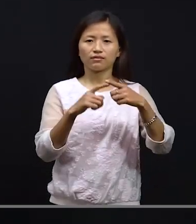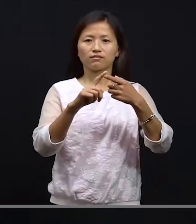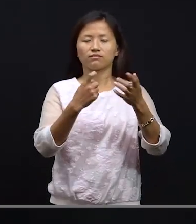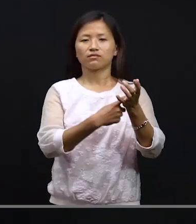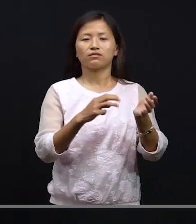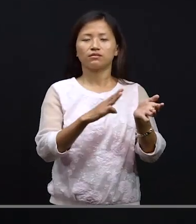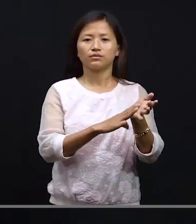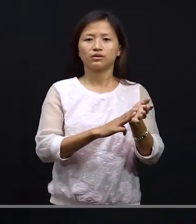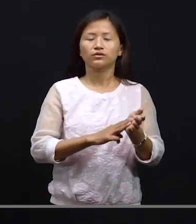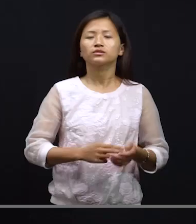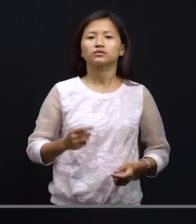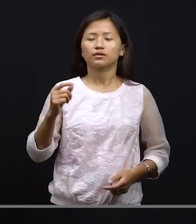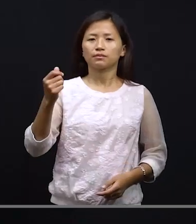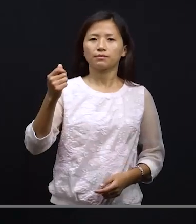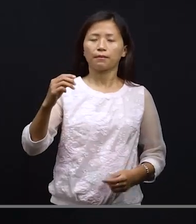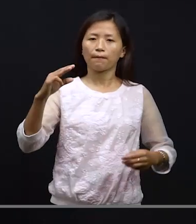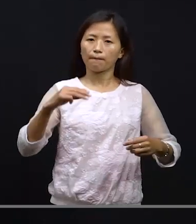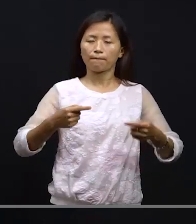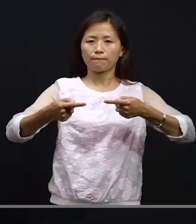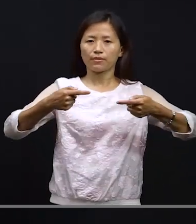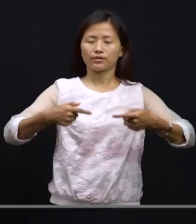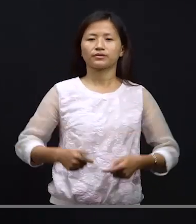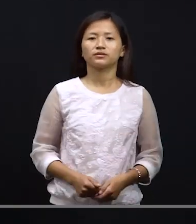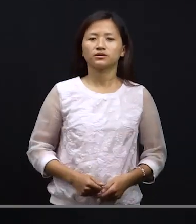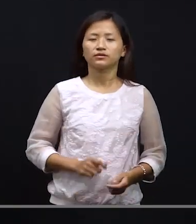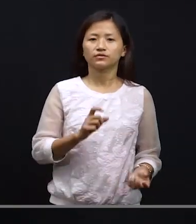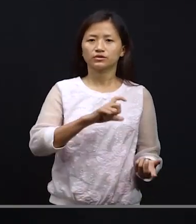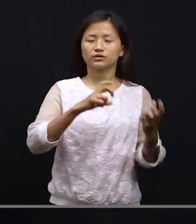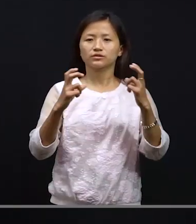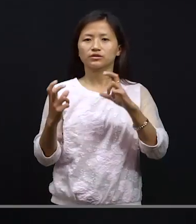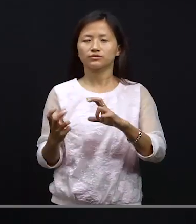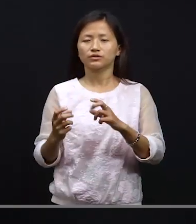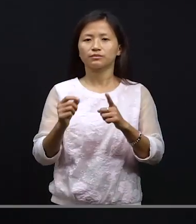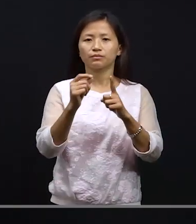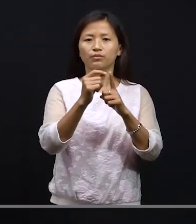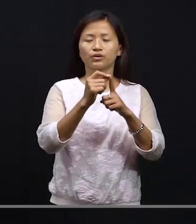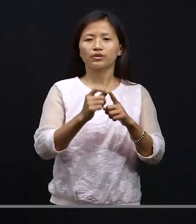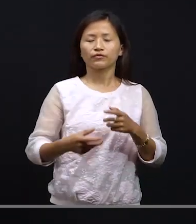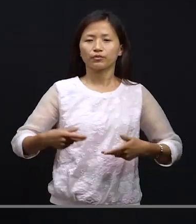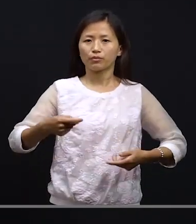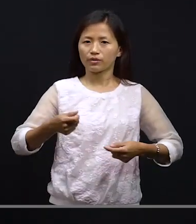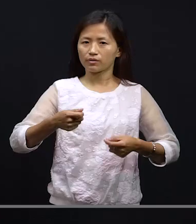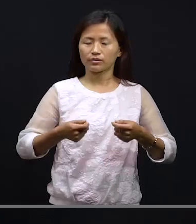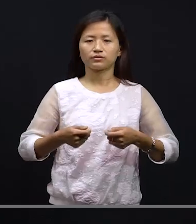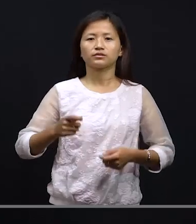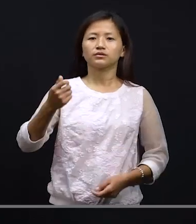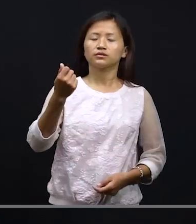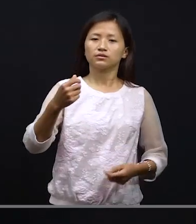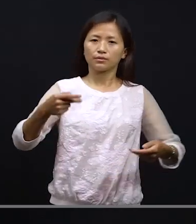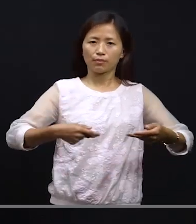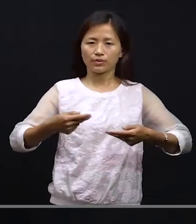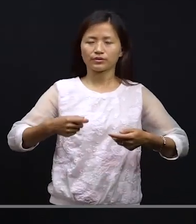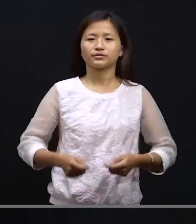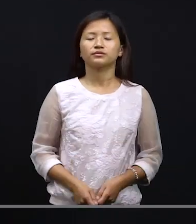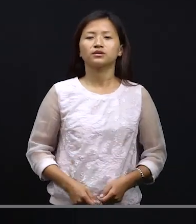is also a bargain. Okay, if you want to exchange a product with your friend, you have to bargain, you have to promise each other that you will